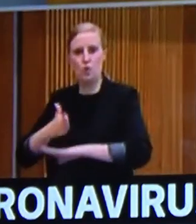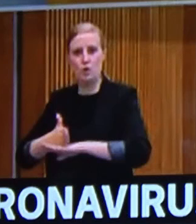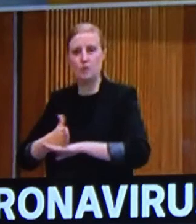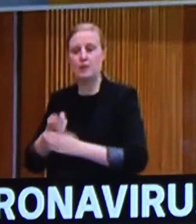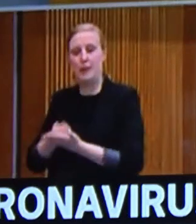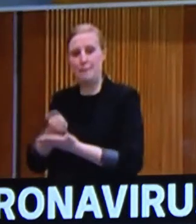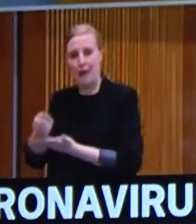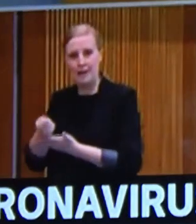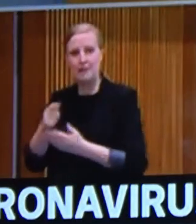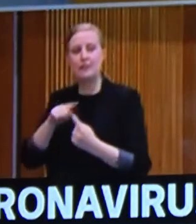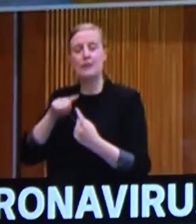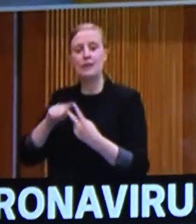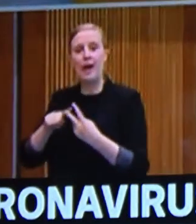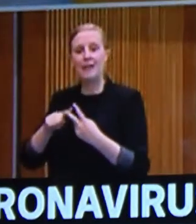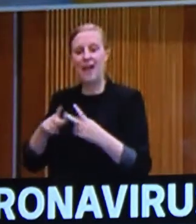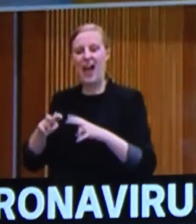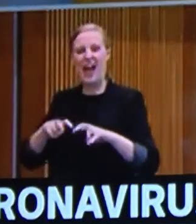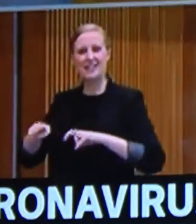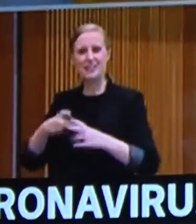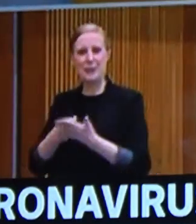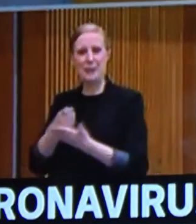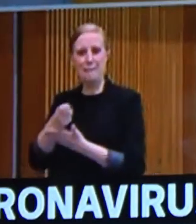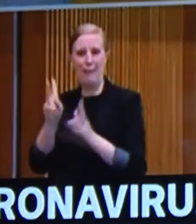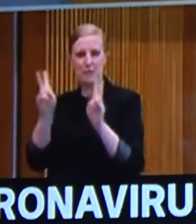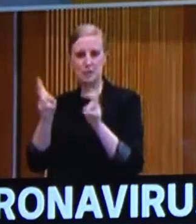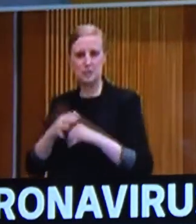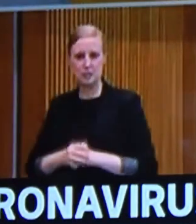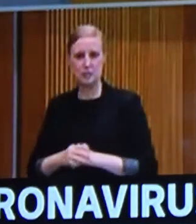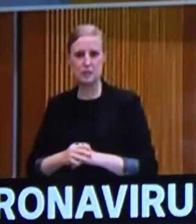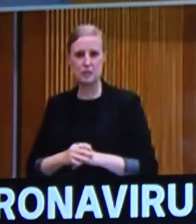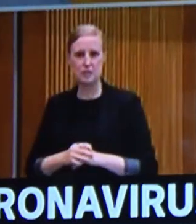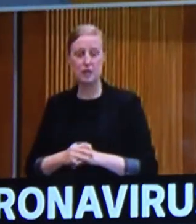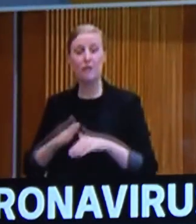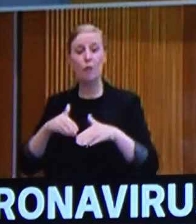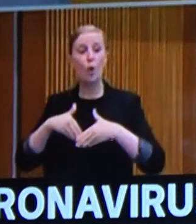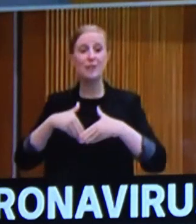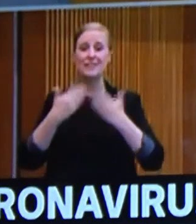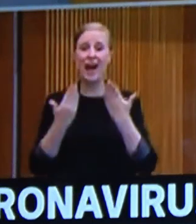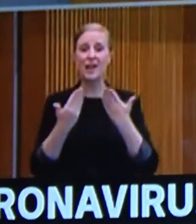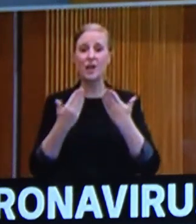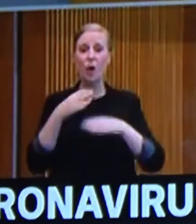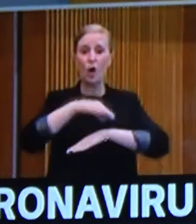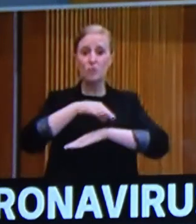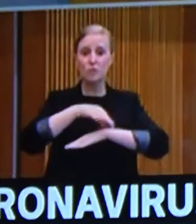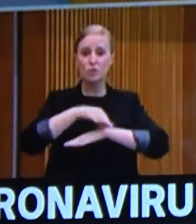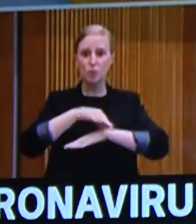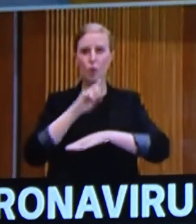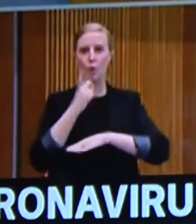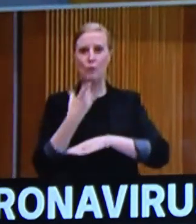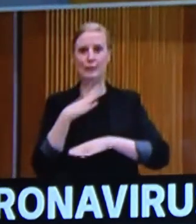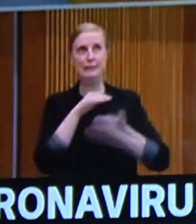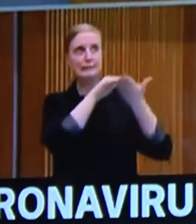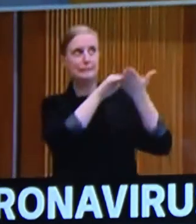top. Particularly in some cases, such as day hospitals, there'll be much more required from the Commonwealth. On an